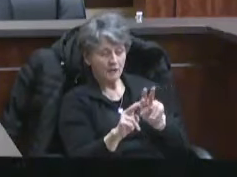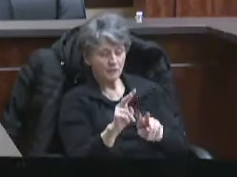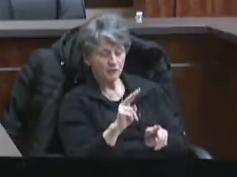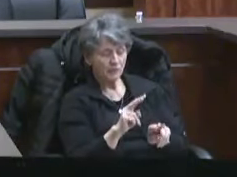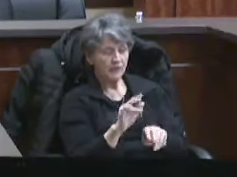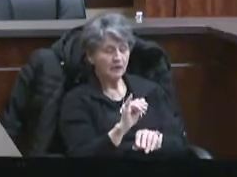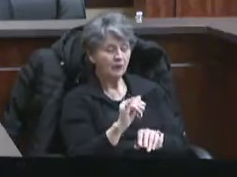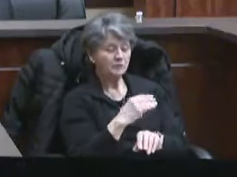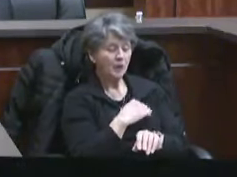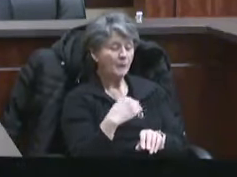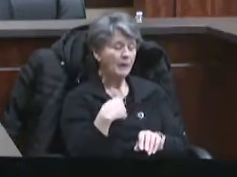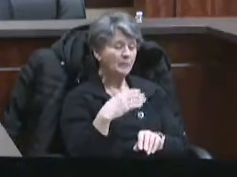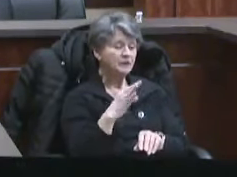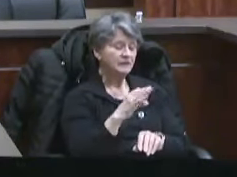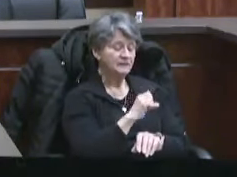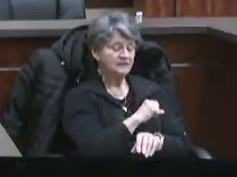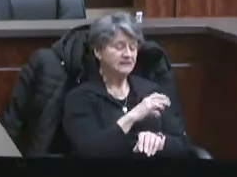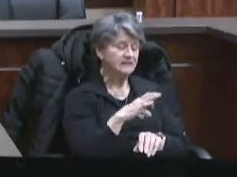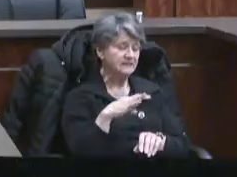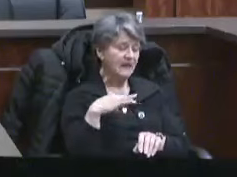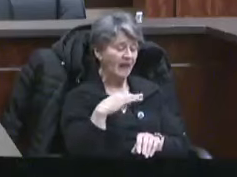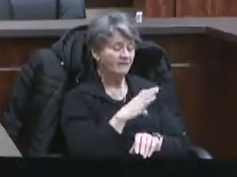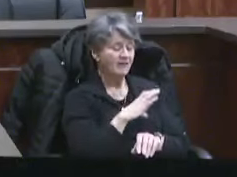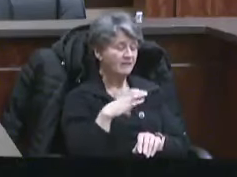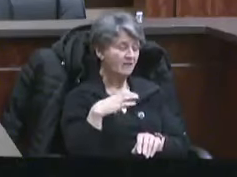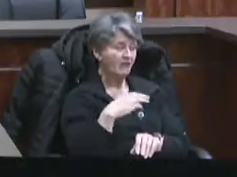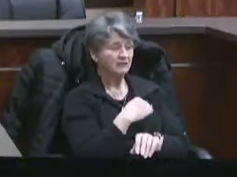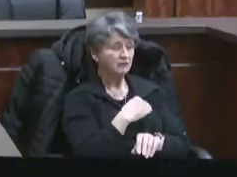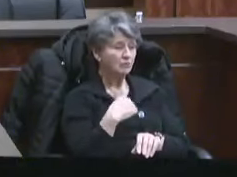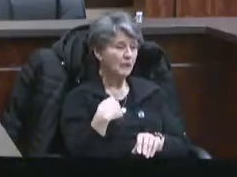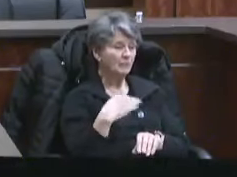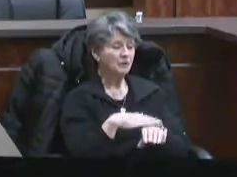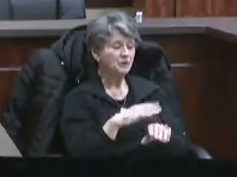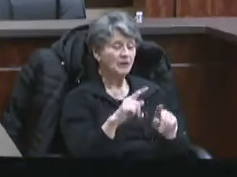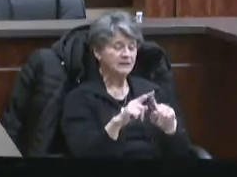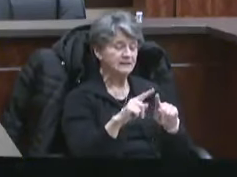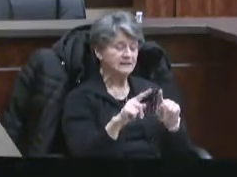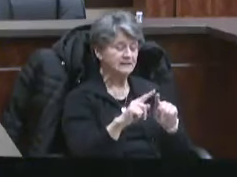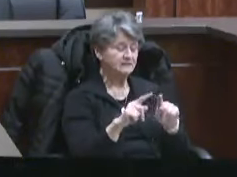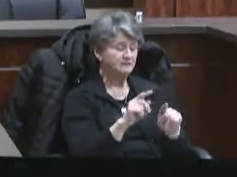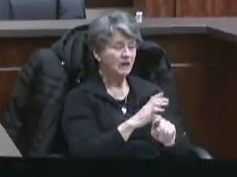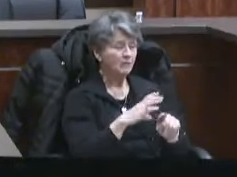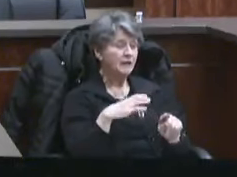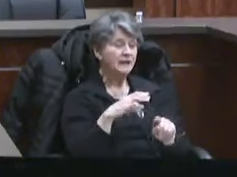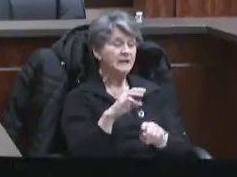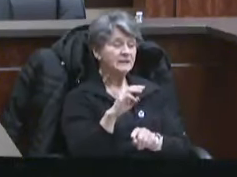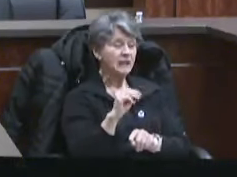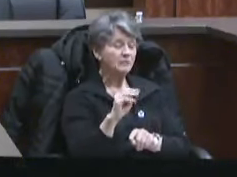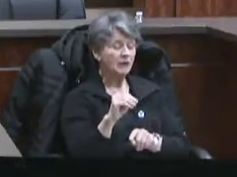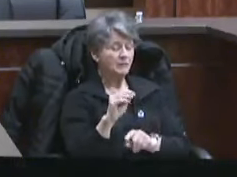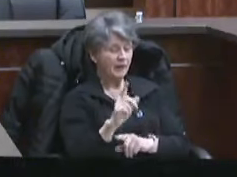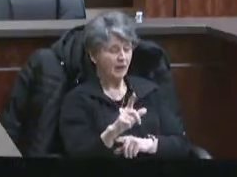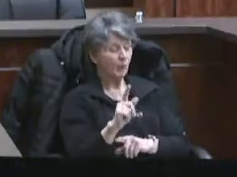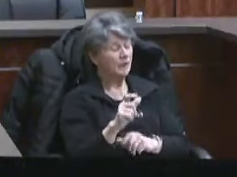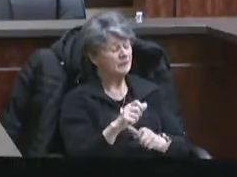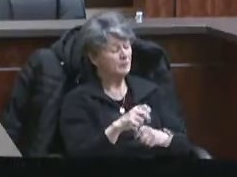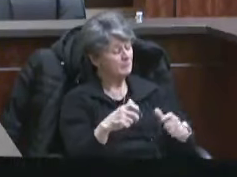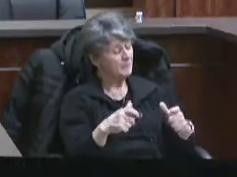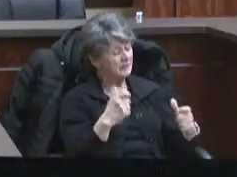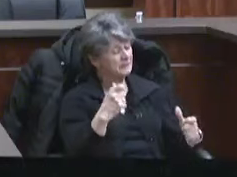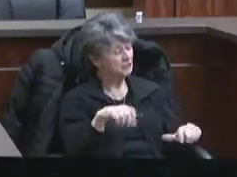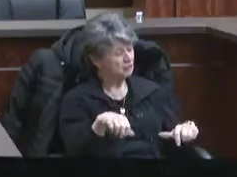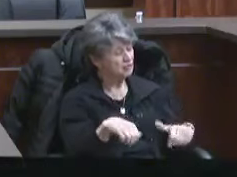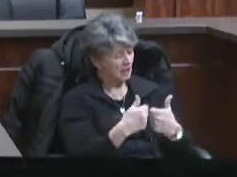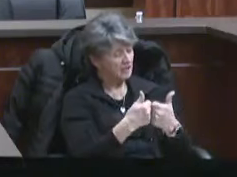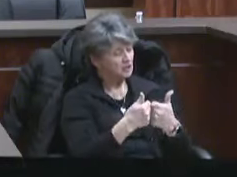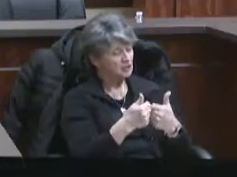of staff and council members that are on different committees for the Mayoral Municipal League. One of their biggest challenges is to monitor